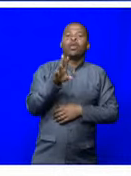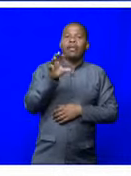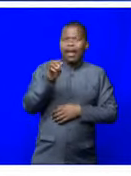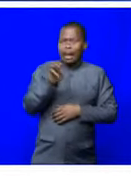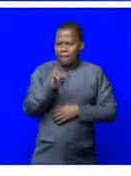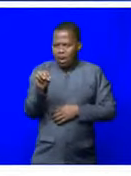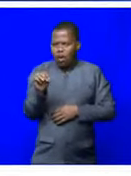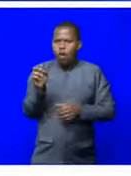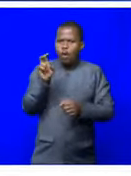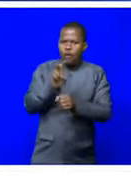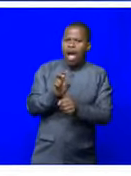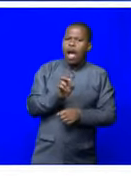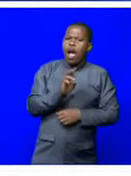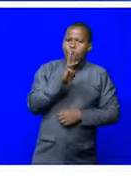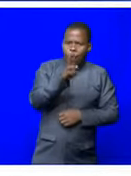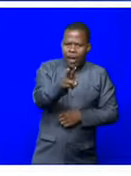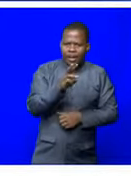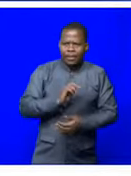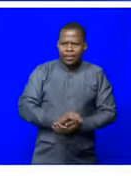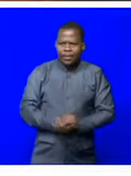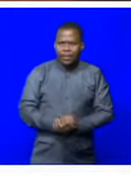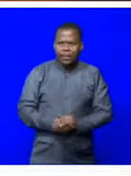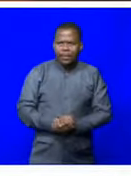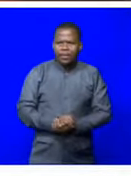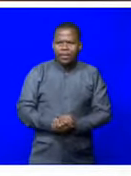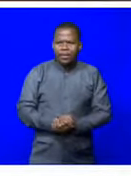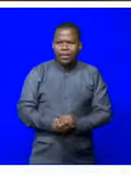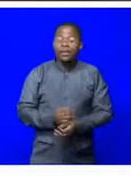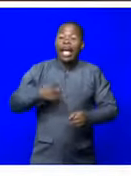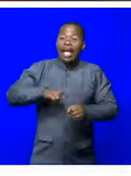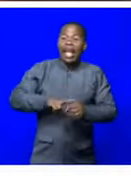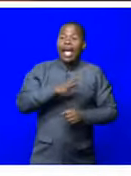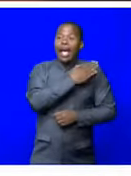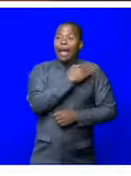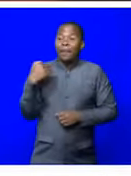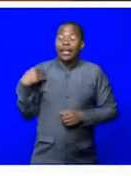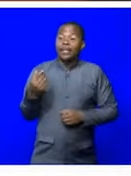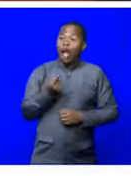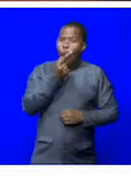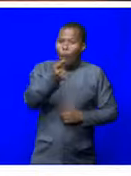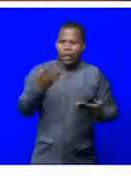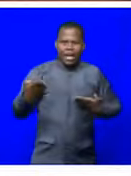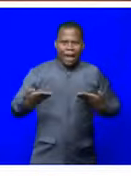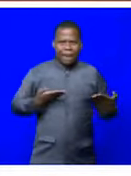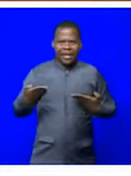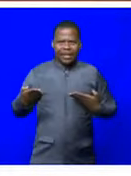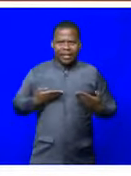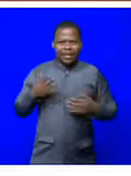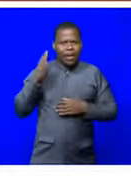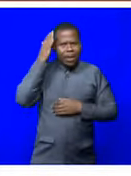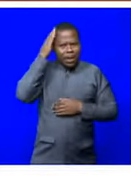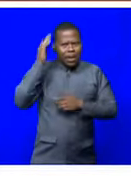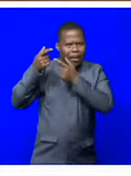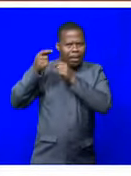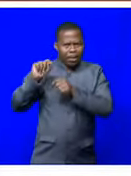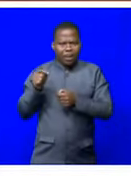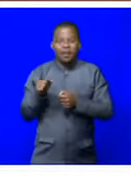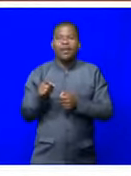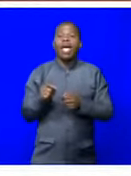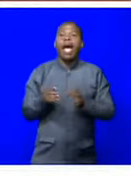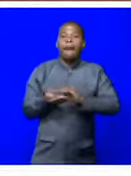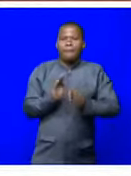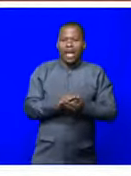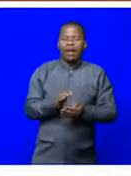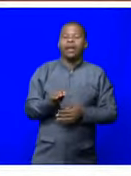nebandvu labenza ku 3000 Indvuna yithi business yetinwele yenda imali leng 240 million